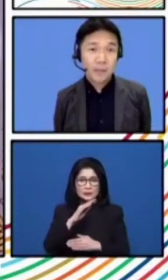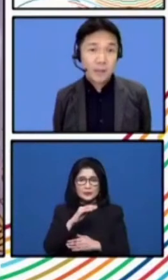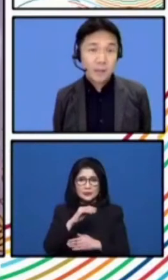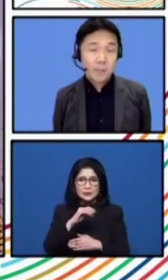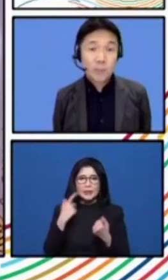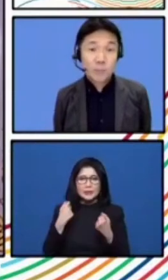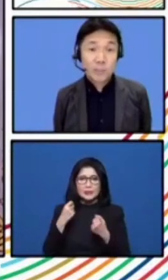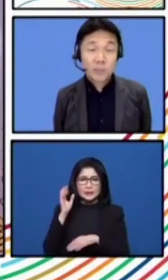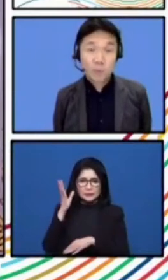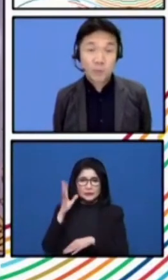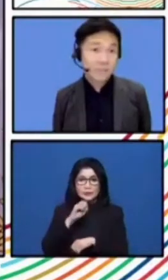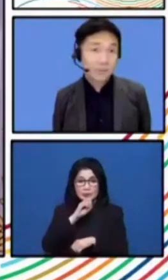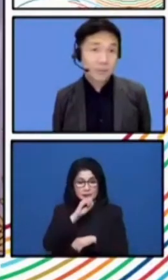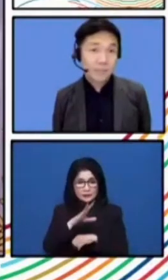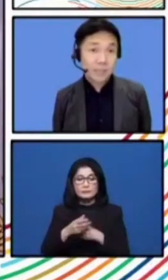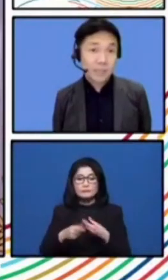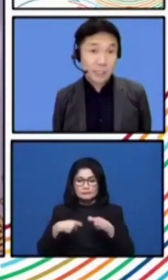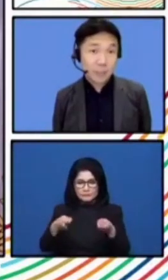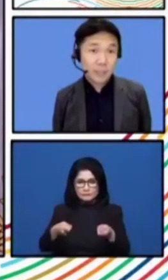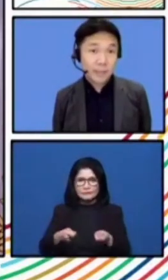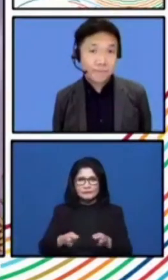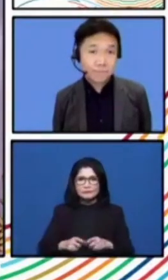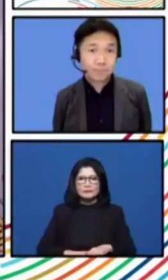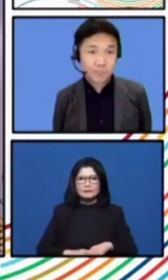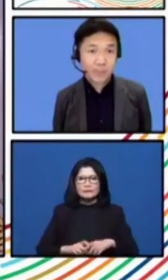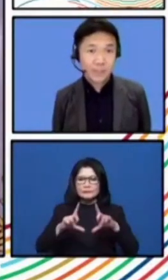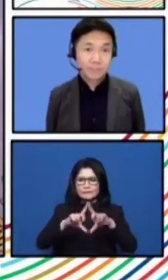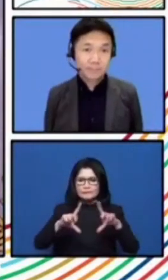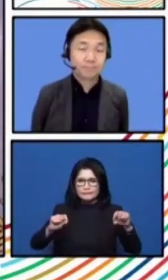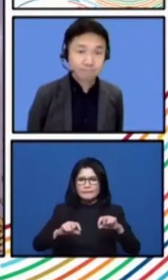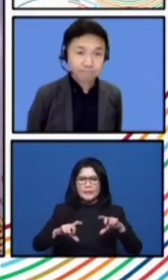which was not given to them initially